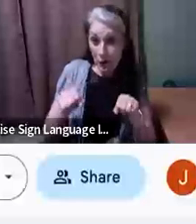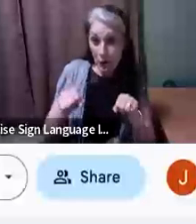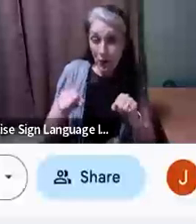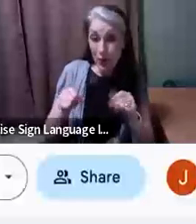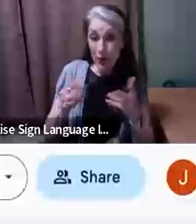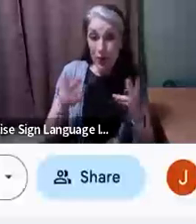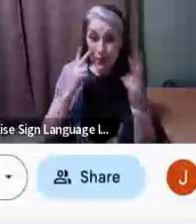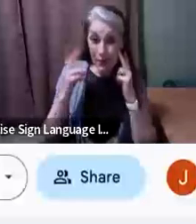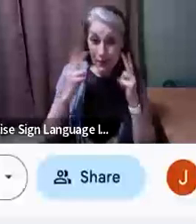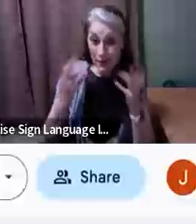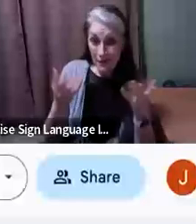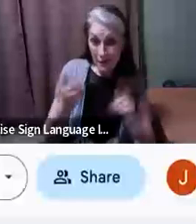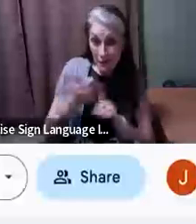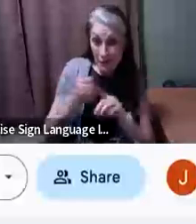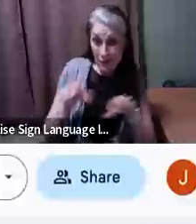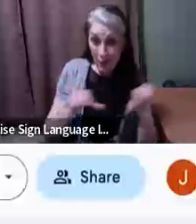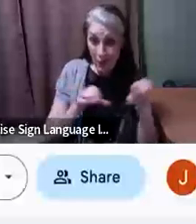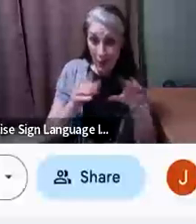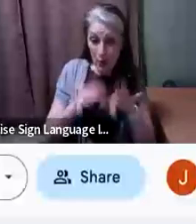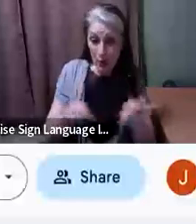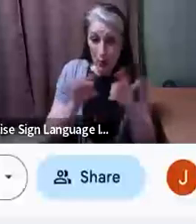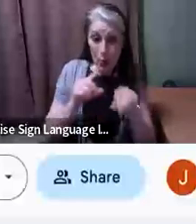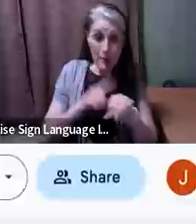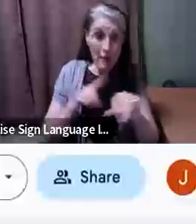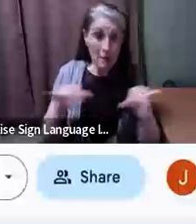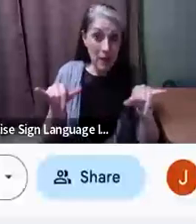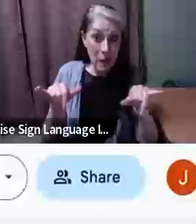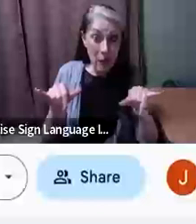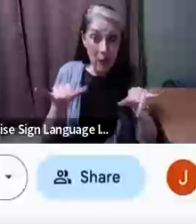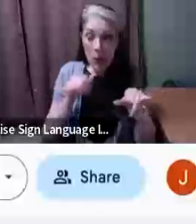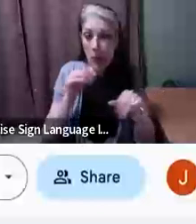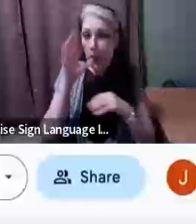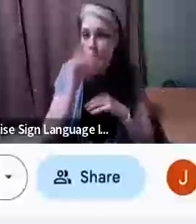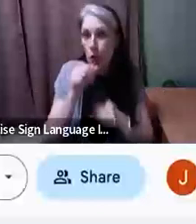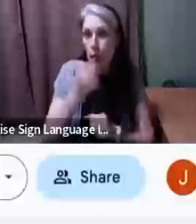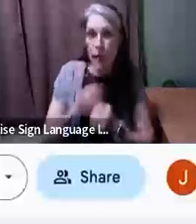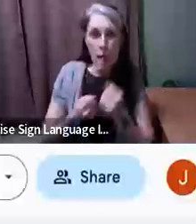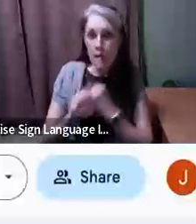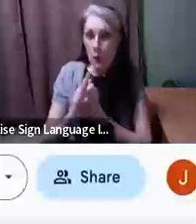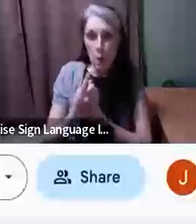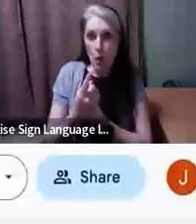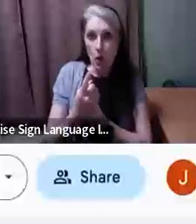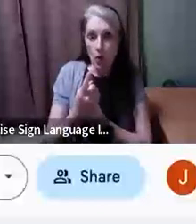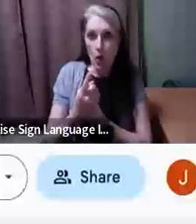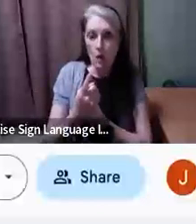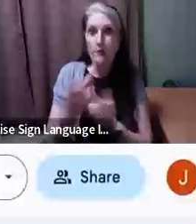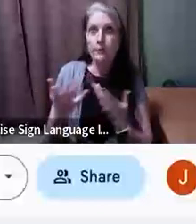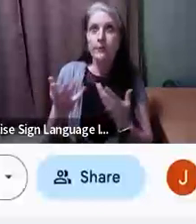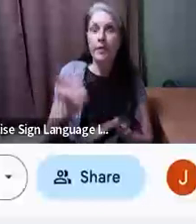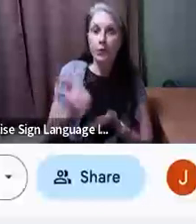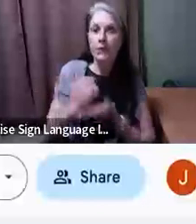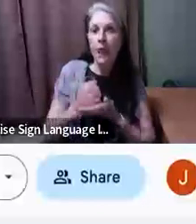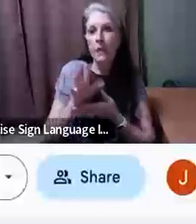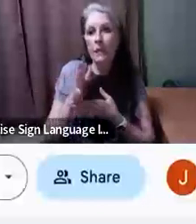know, see what they're doing. That's really important. But at the same time, we're not going to assume that everybody, it's just, it's helped me to kind